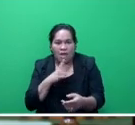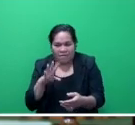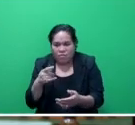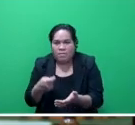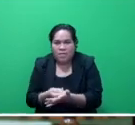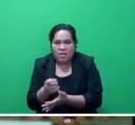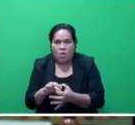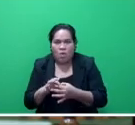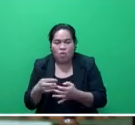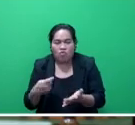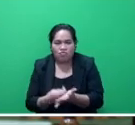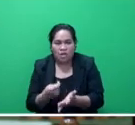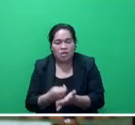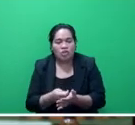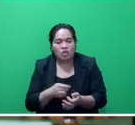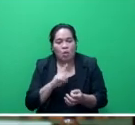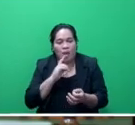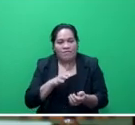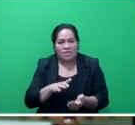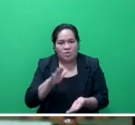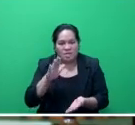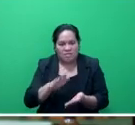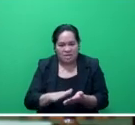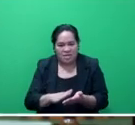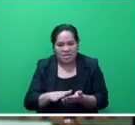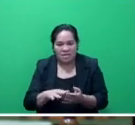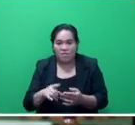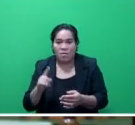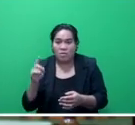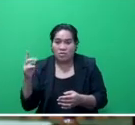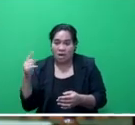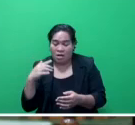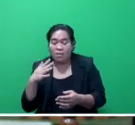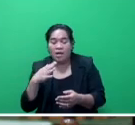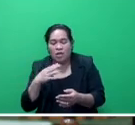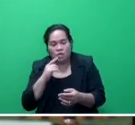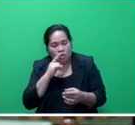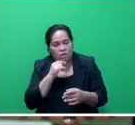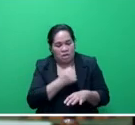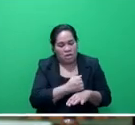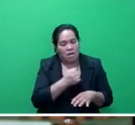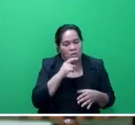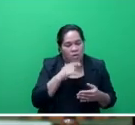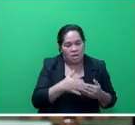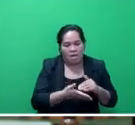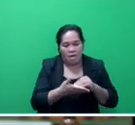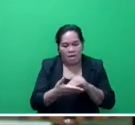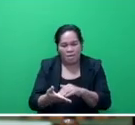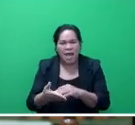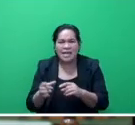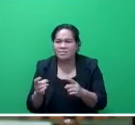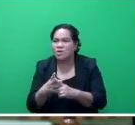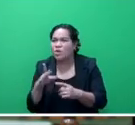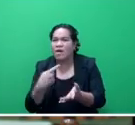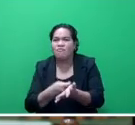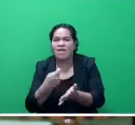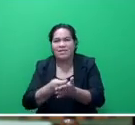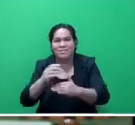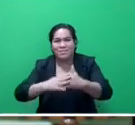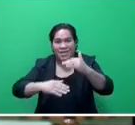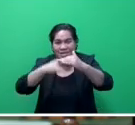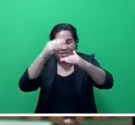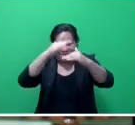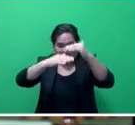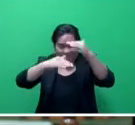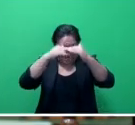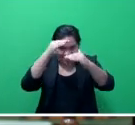of 200% from the current 100% will be available to landlords for the amount of commercial rent reduced. This applies to reduction of